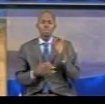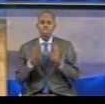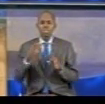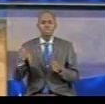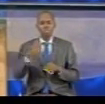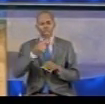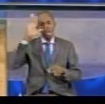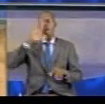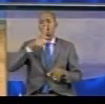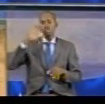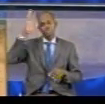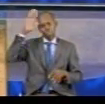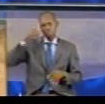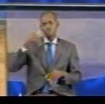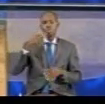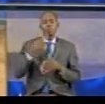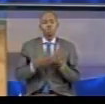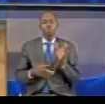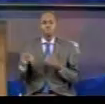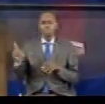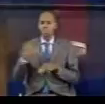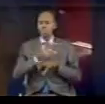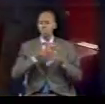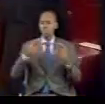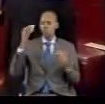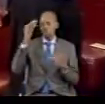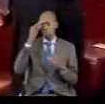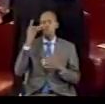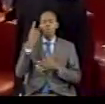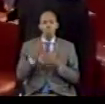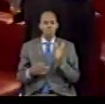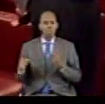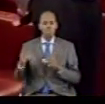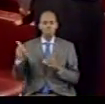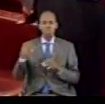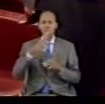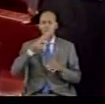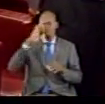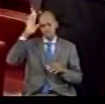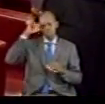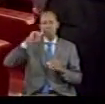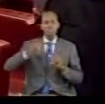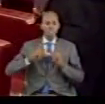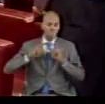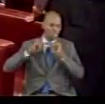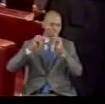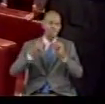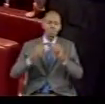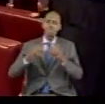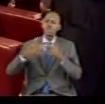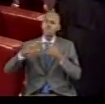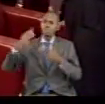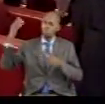What if they don't know? What if they still go ahead to hire